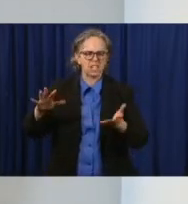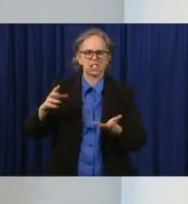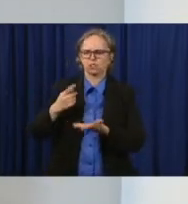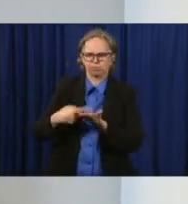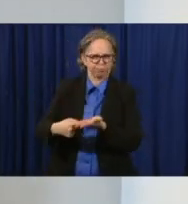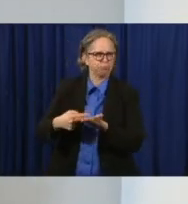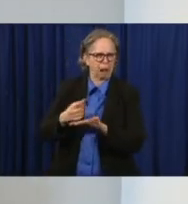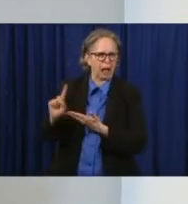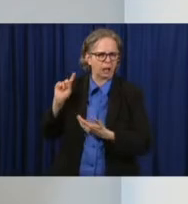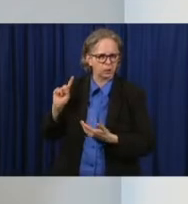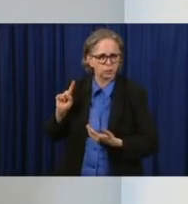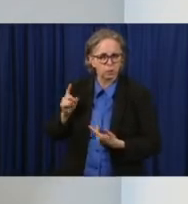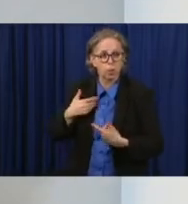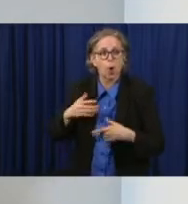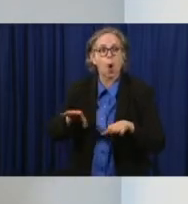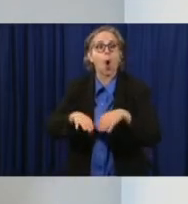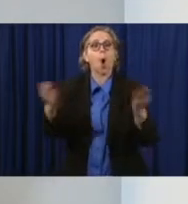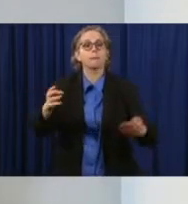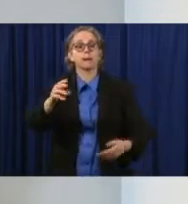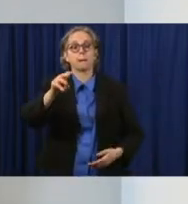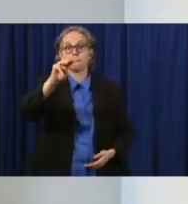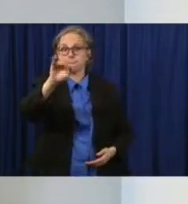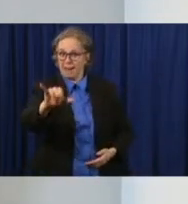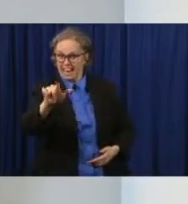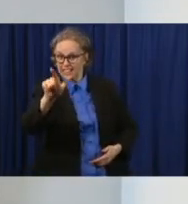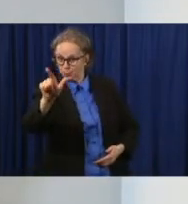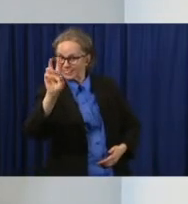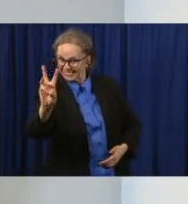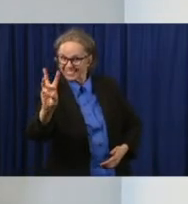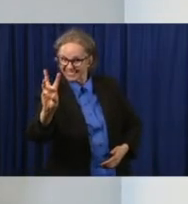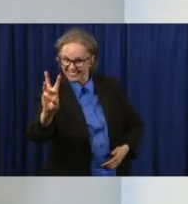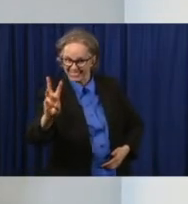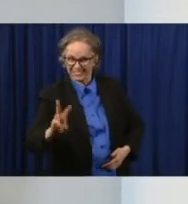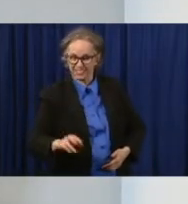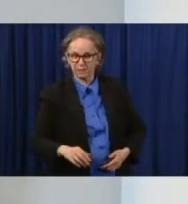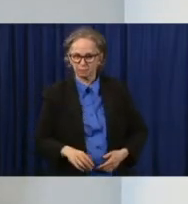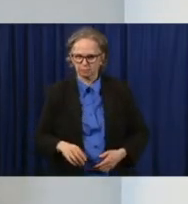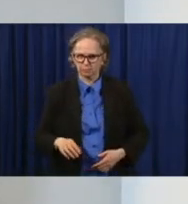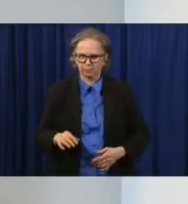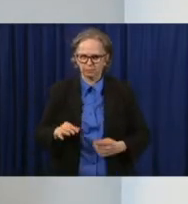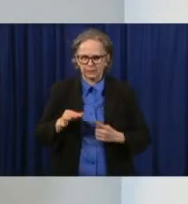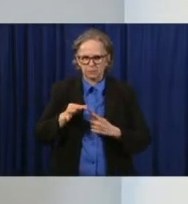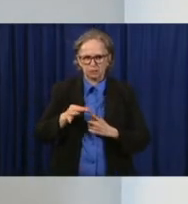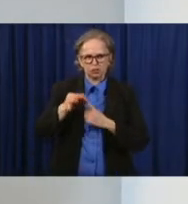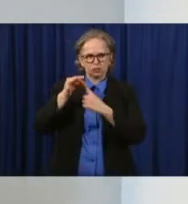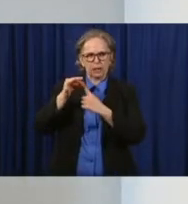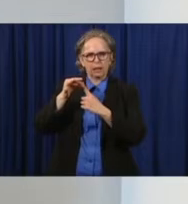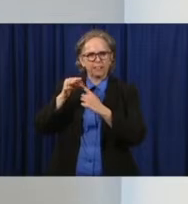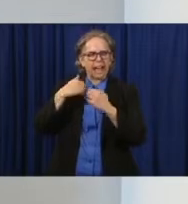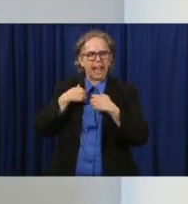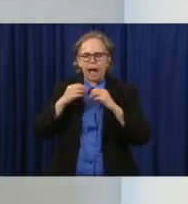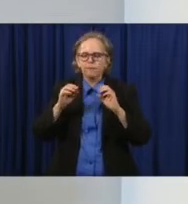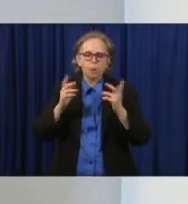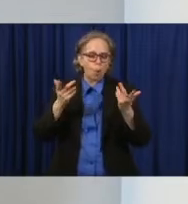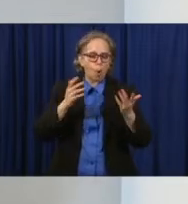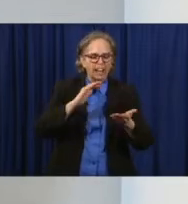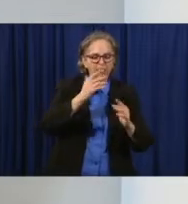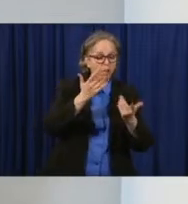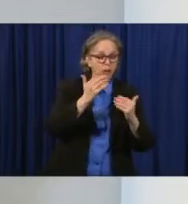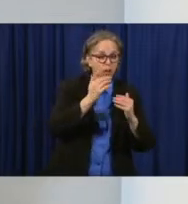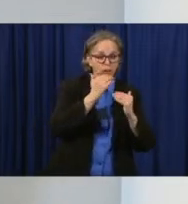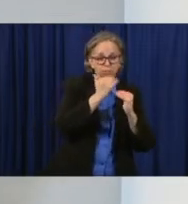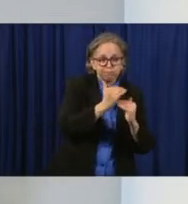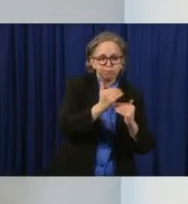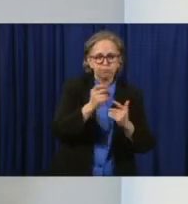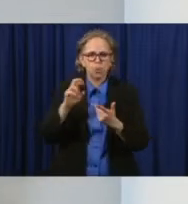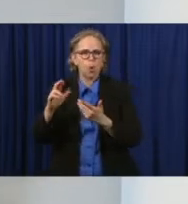opening up on May the 26th, particularly sports that are non-contact or low contact, like tennis, paddle